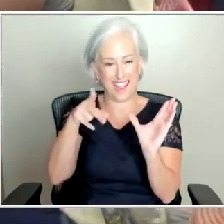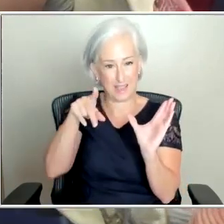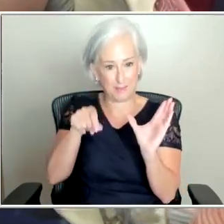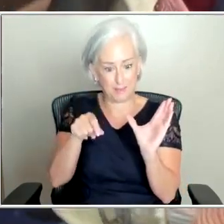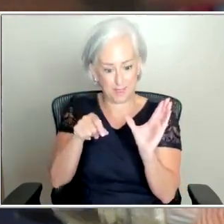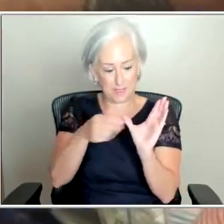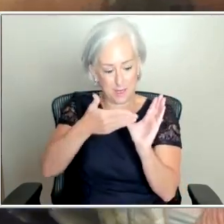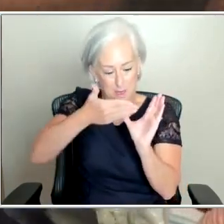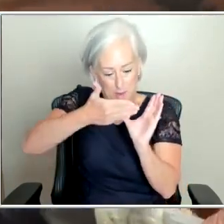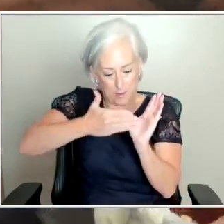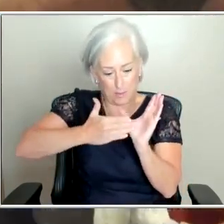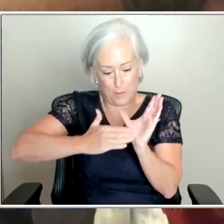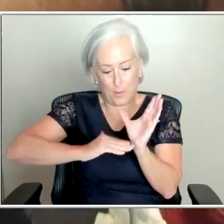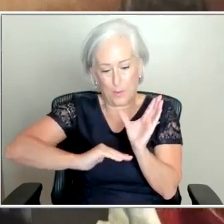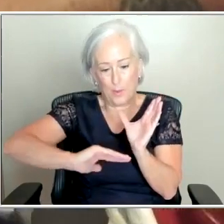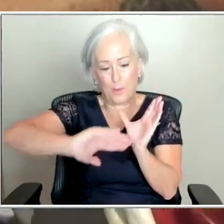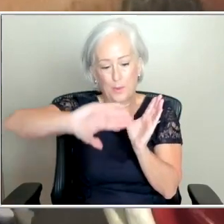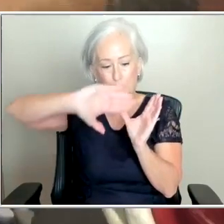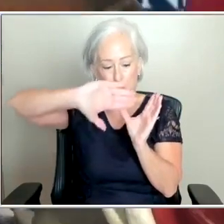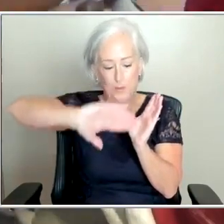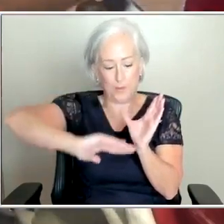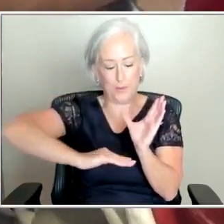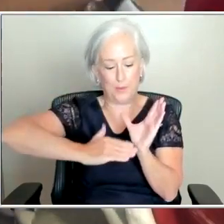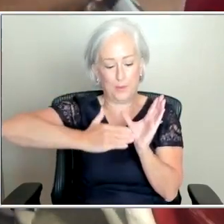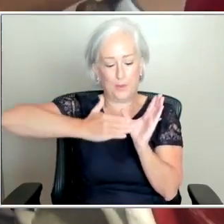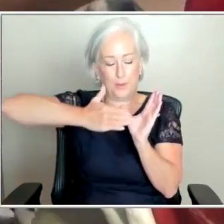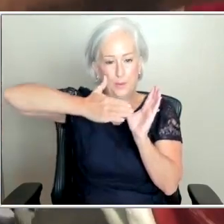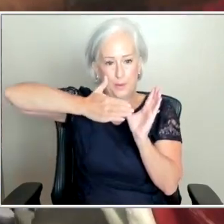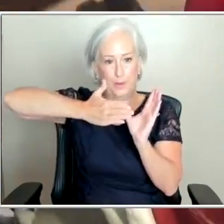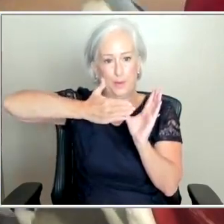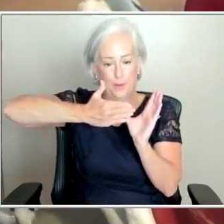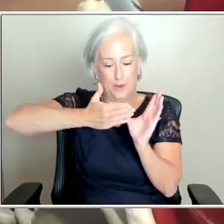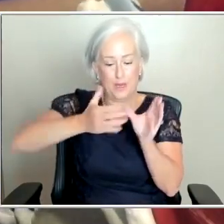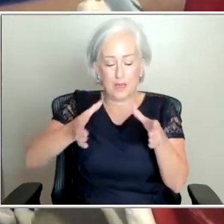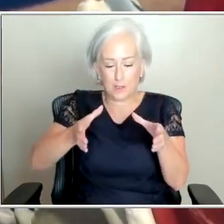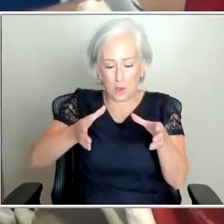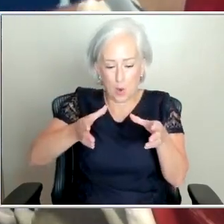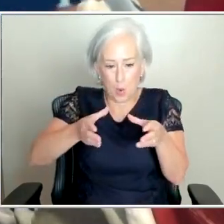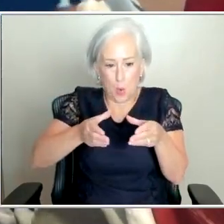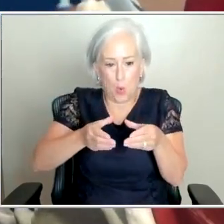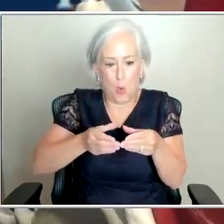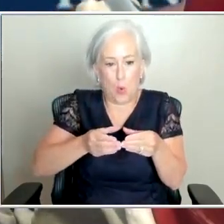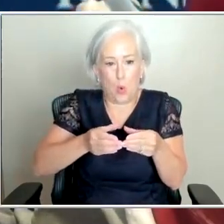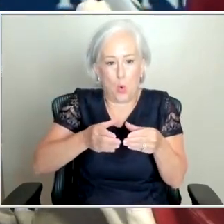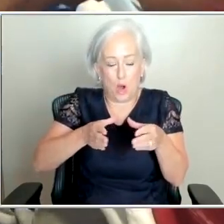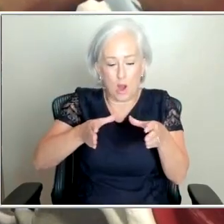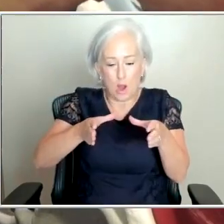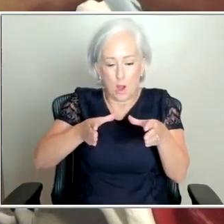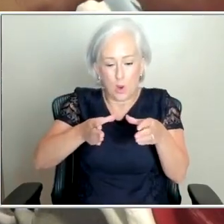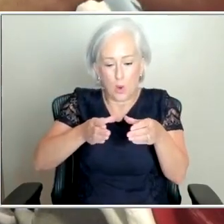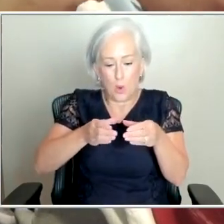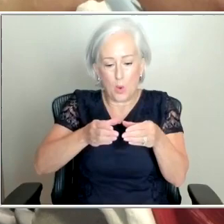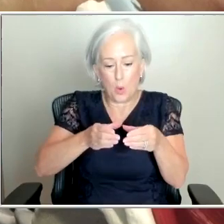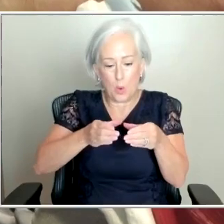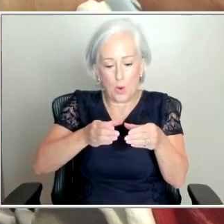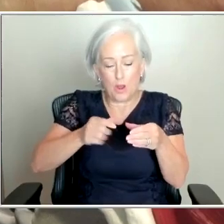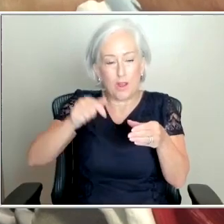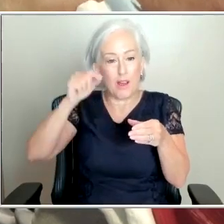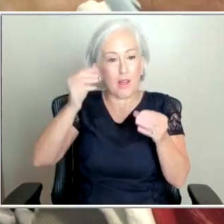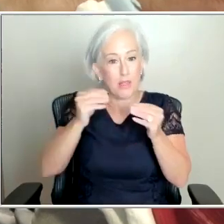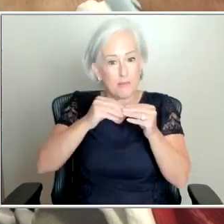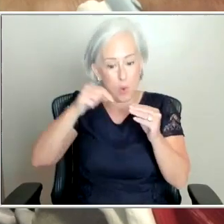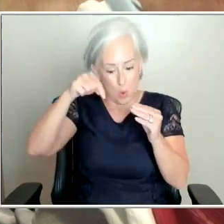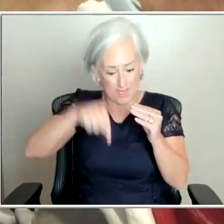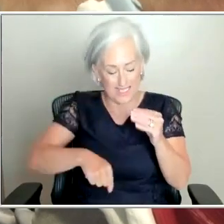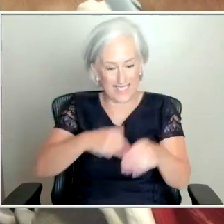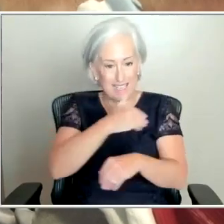these superficial muscles, they do that squeeze. With these deeper muscles, they do more of a lift. And that's important for your pelvic floor